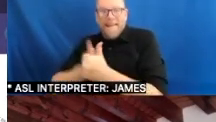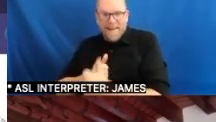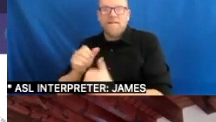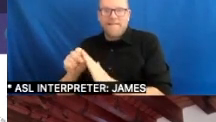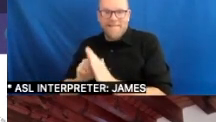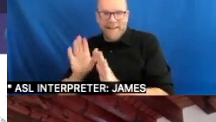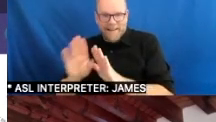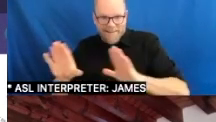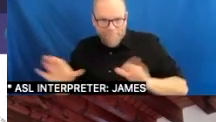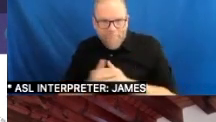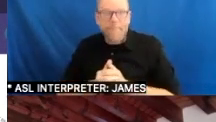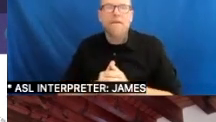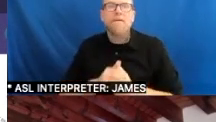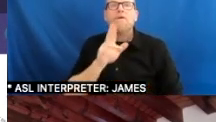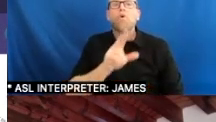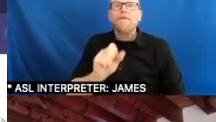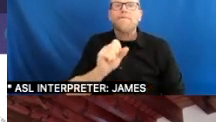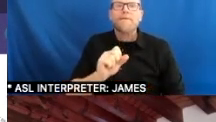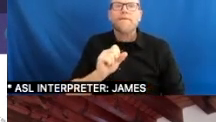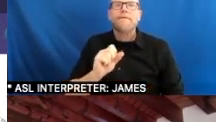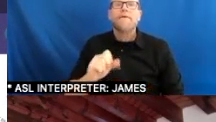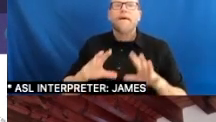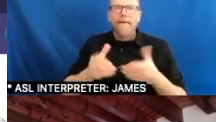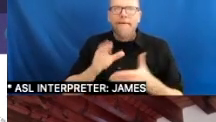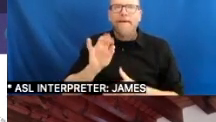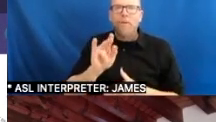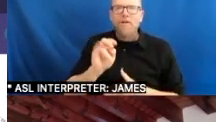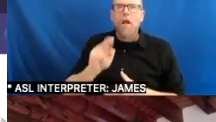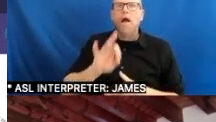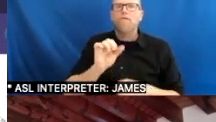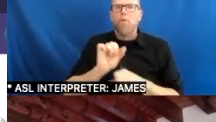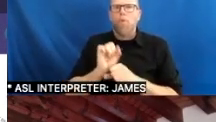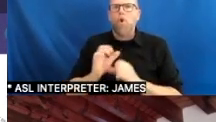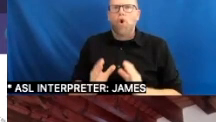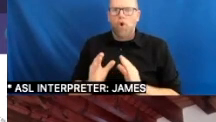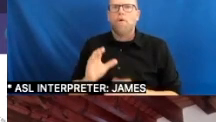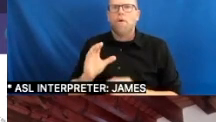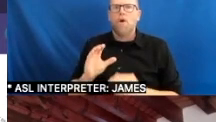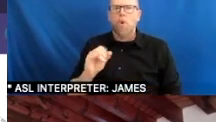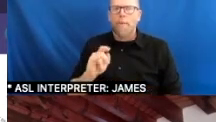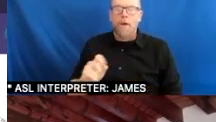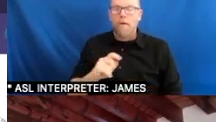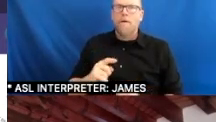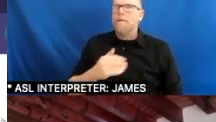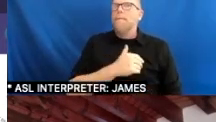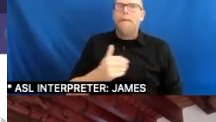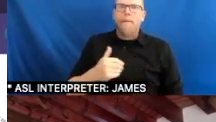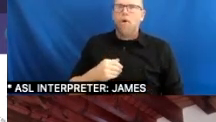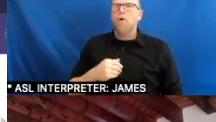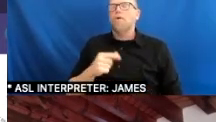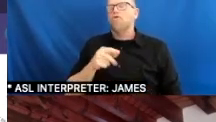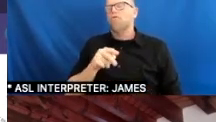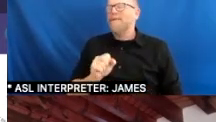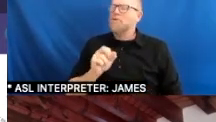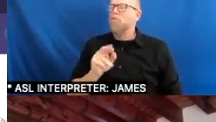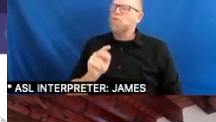There's the U.S. Federation of Worker Cooperatives. So they are the national grassroots membership-based organization